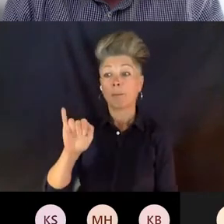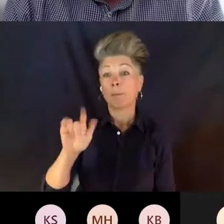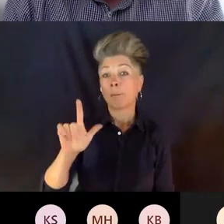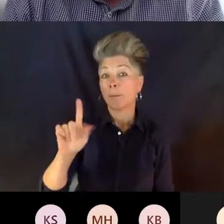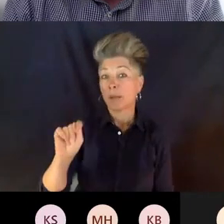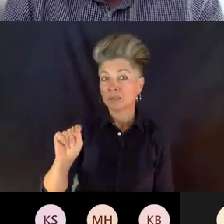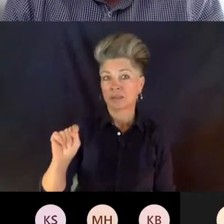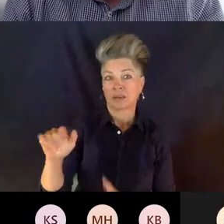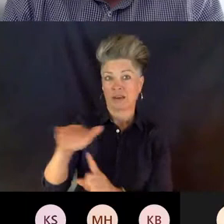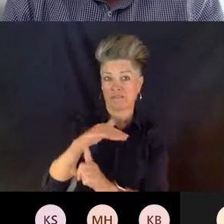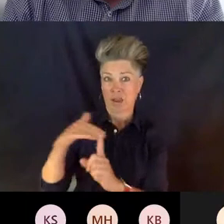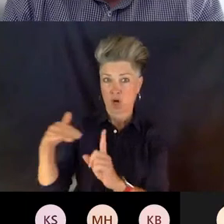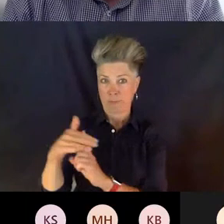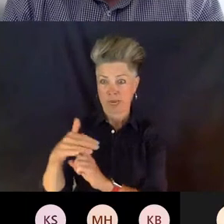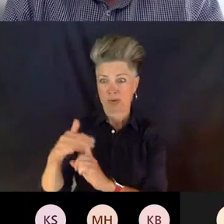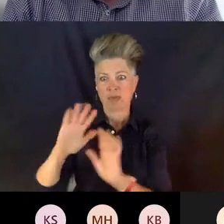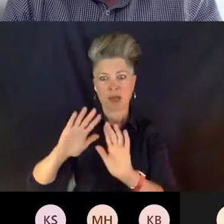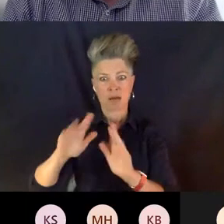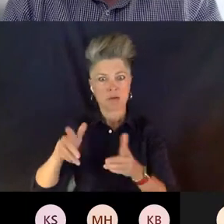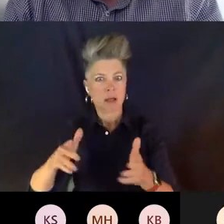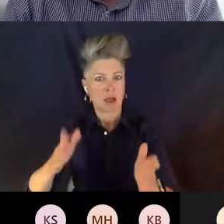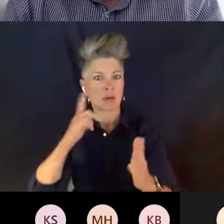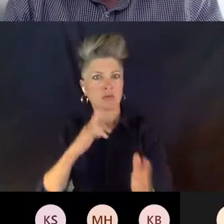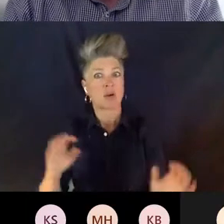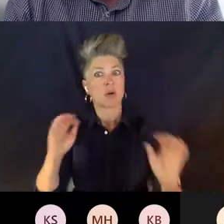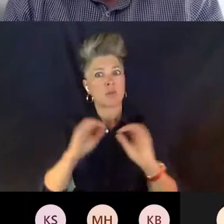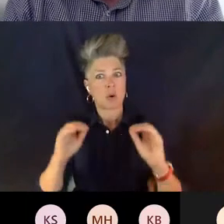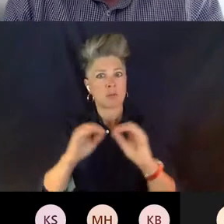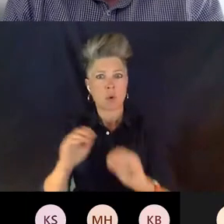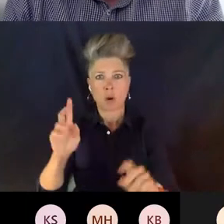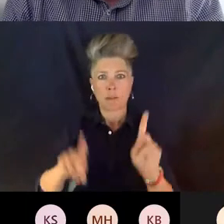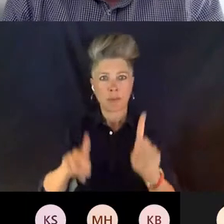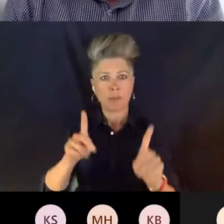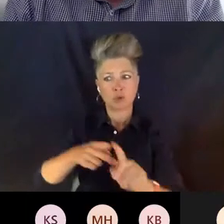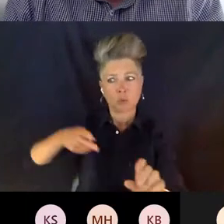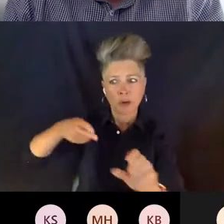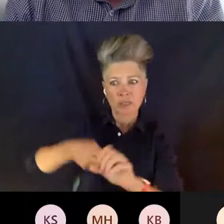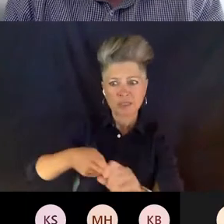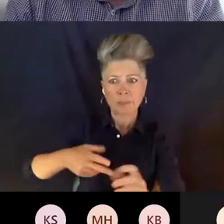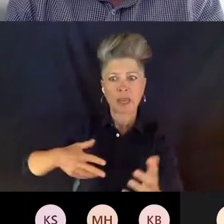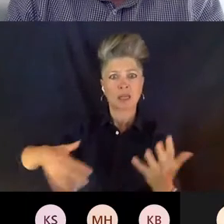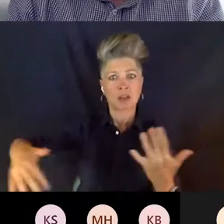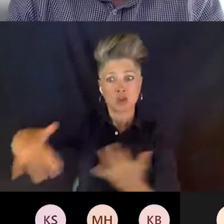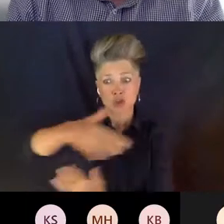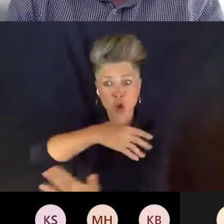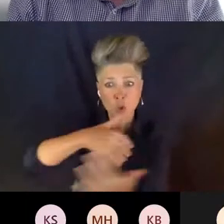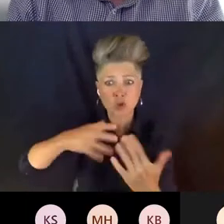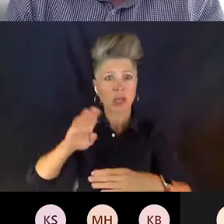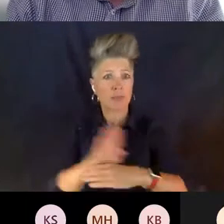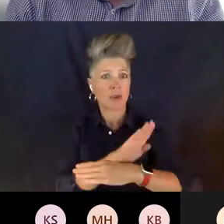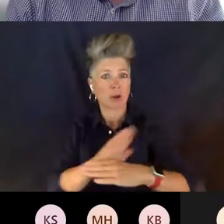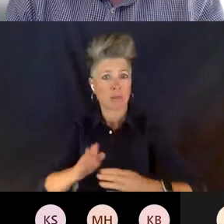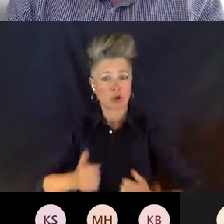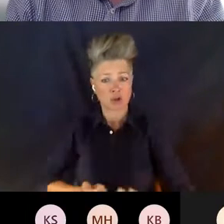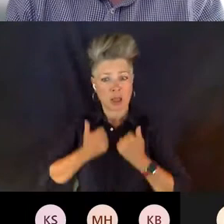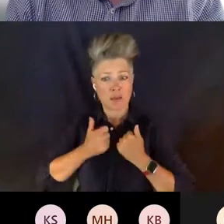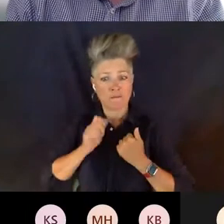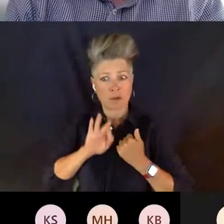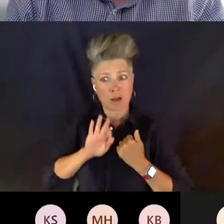allows more and more people to participate in the social and commercial life of their community.